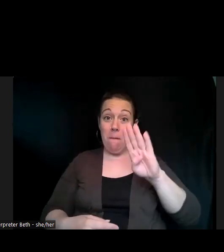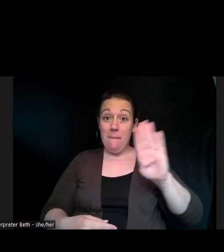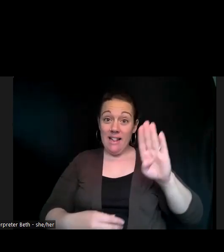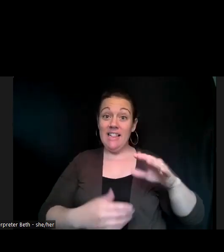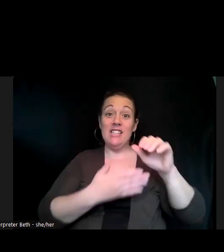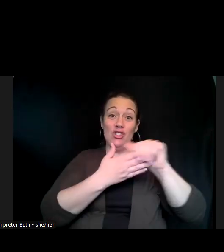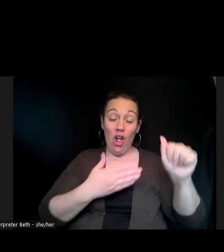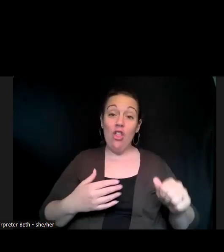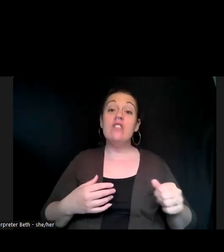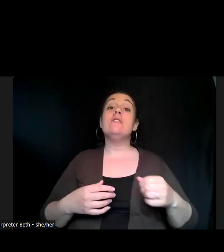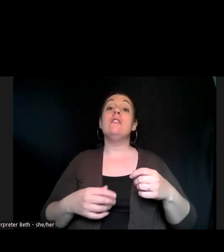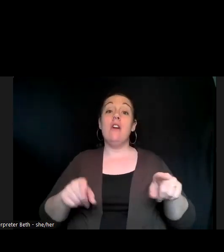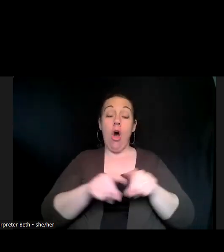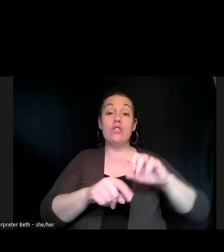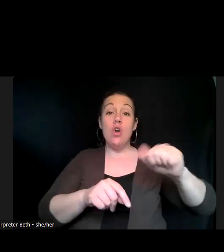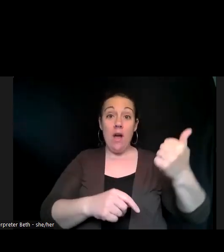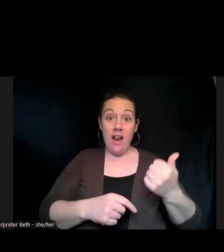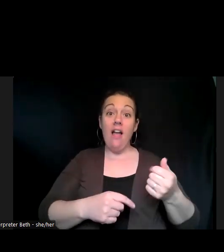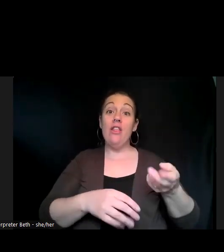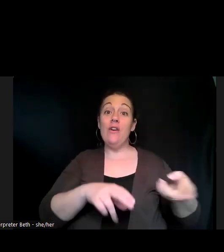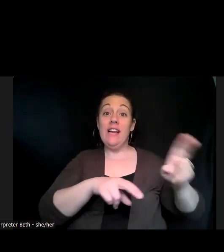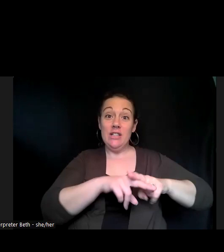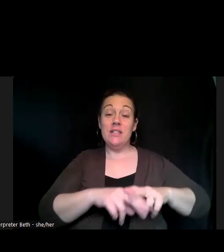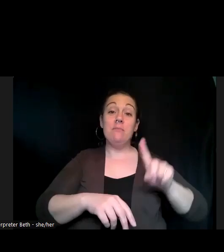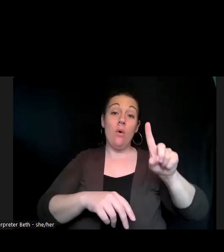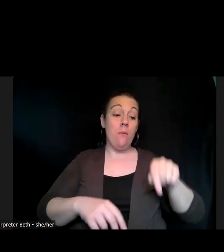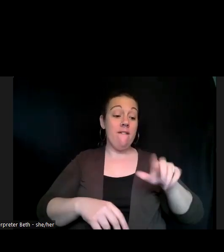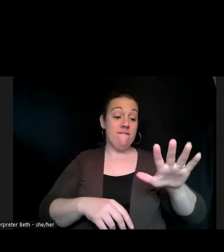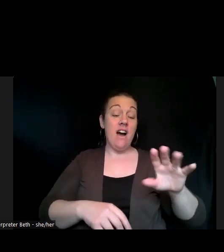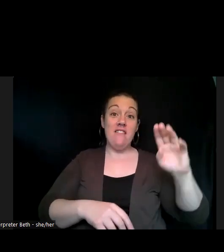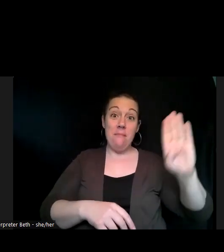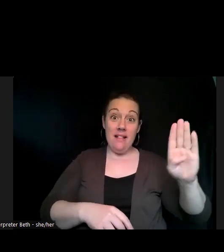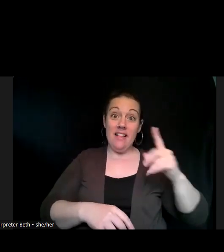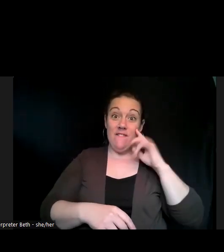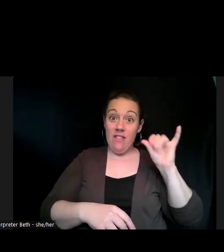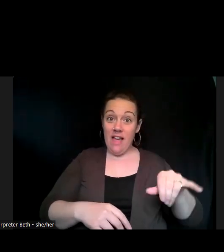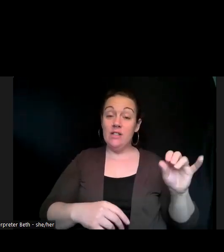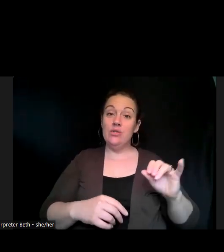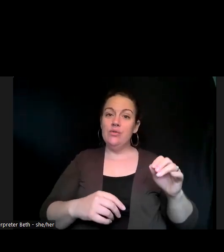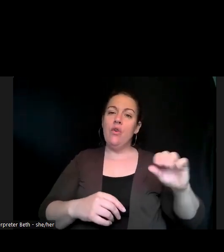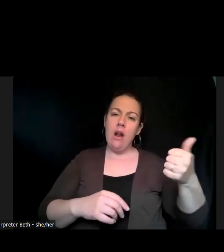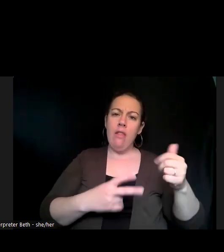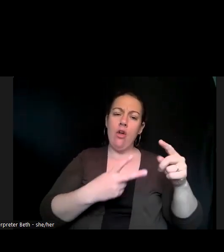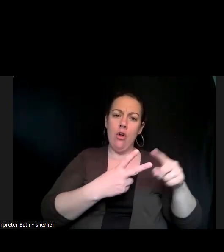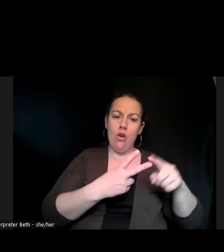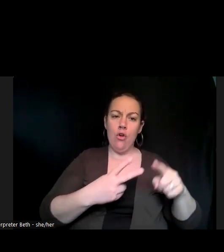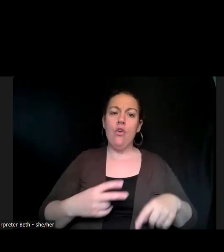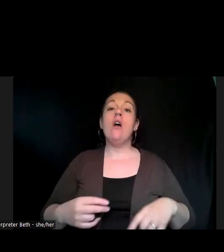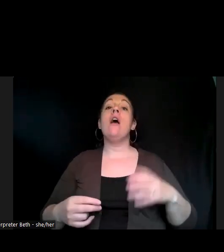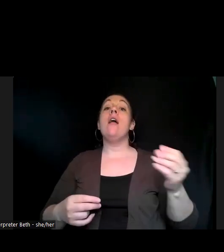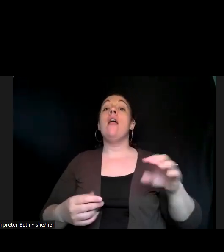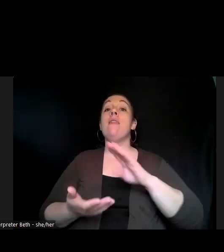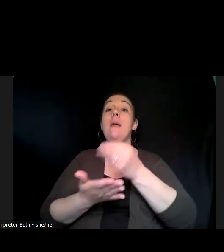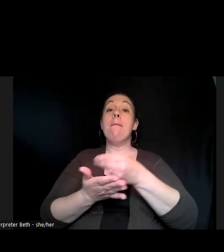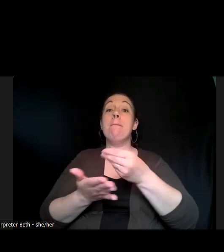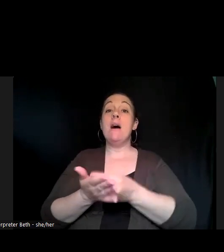and we've increased funding for full service community schools 5-fold. In our next budget request, our 24 budget request, we call for another $2 billion in Title